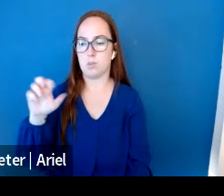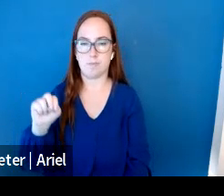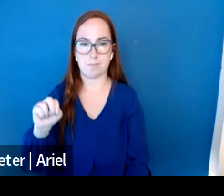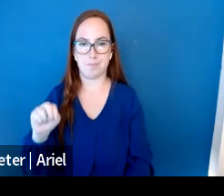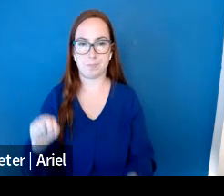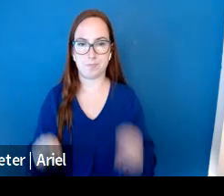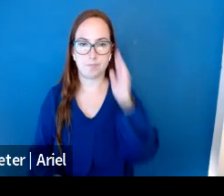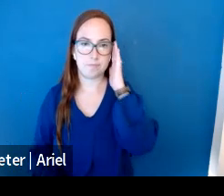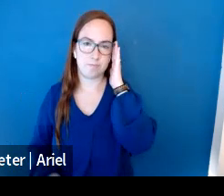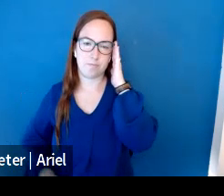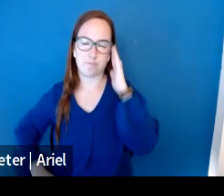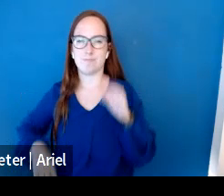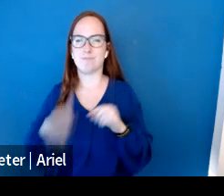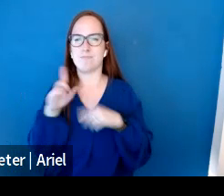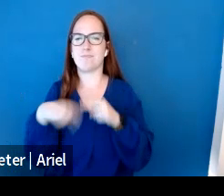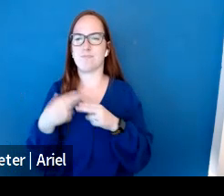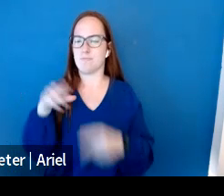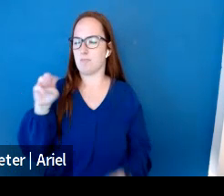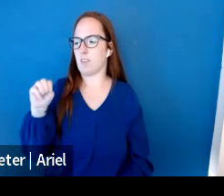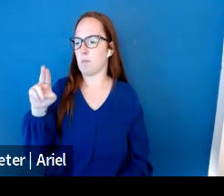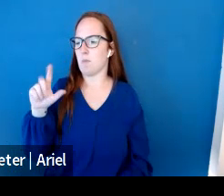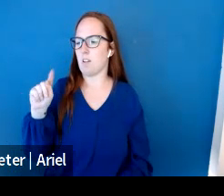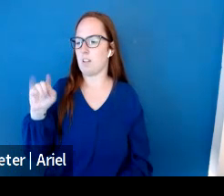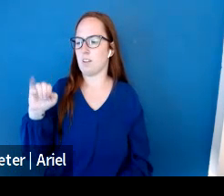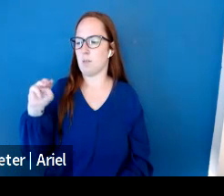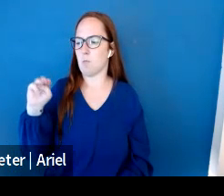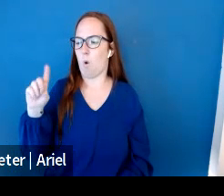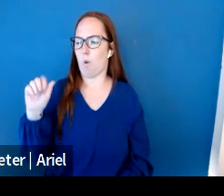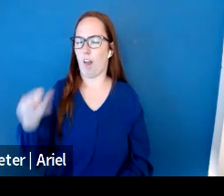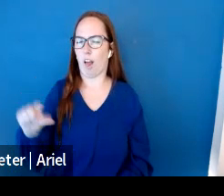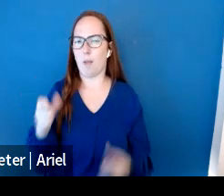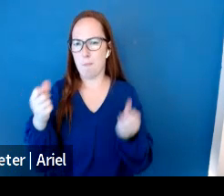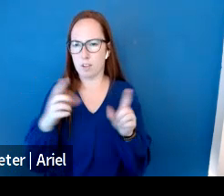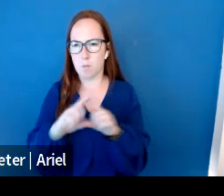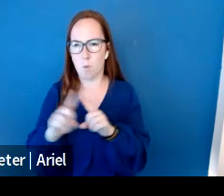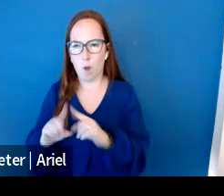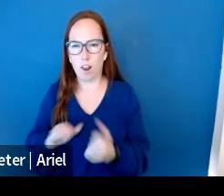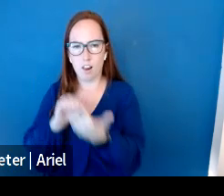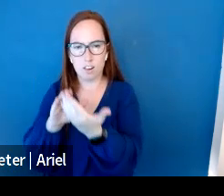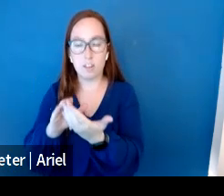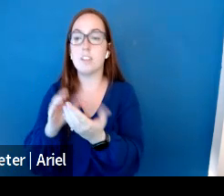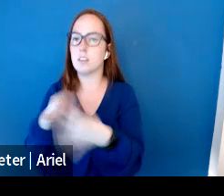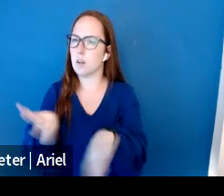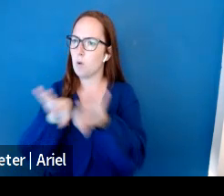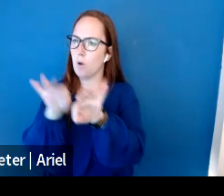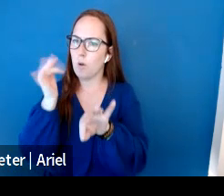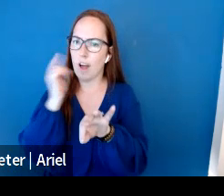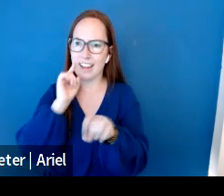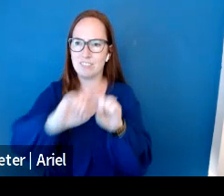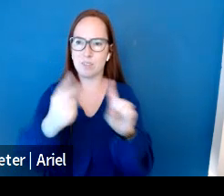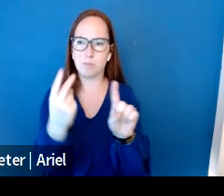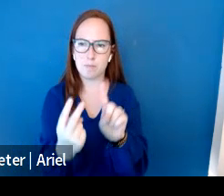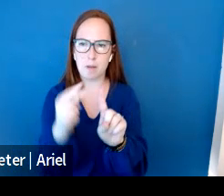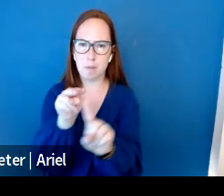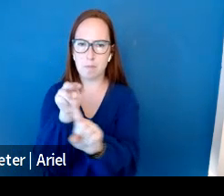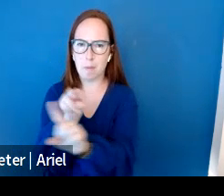Now, multimodal screening efforts are important because they provide input from different perspectives, right? These may include